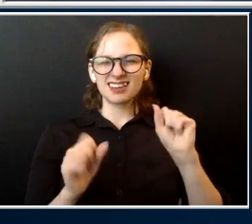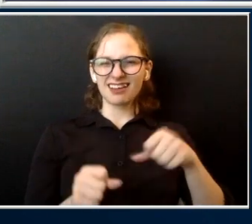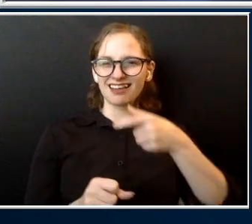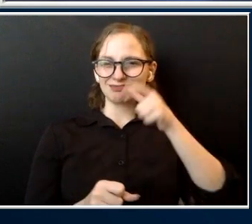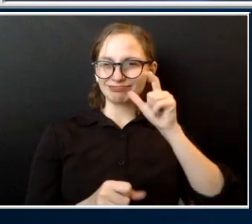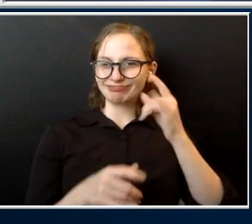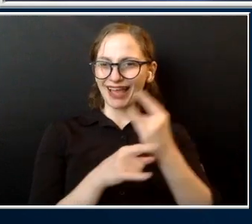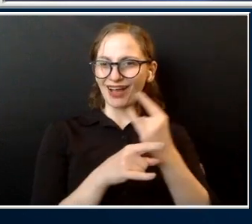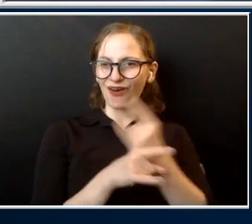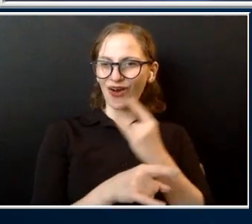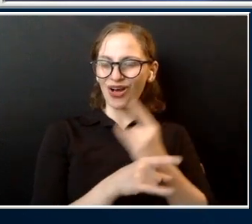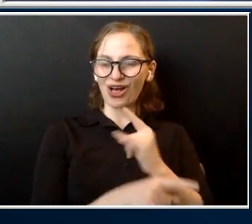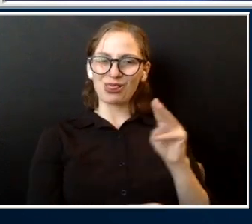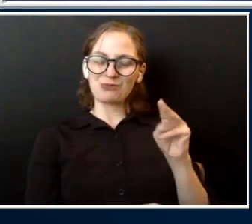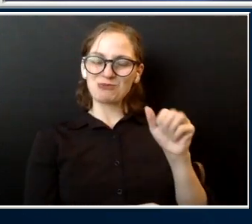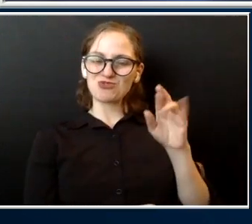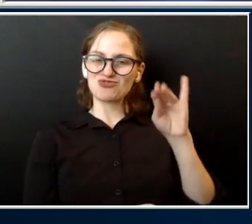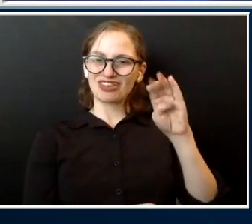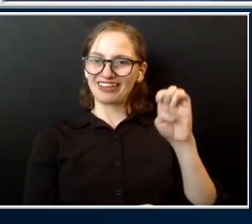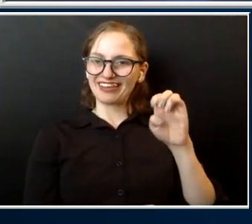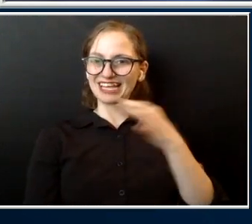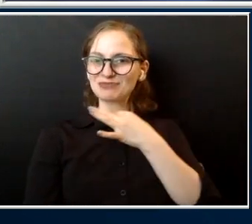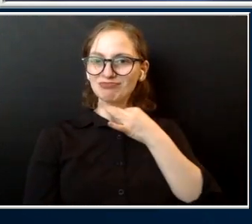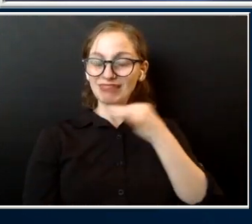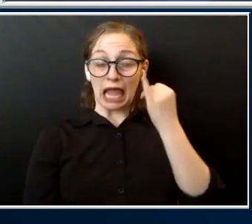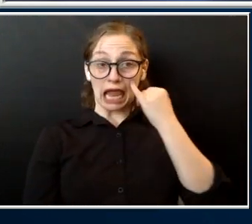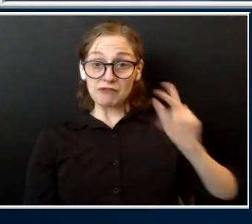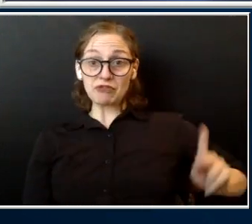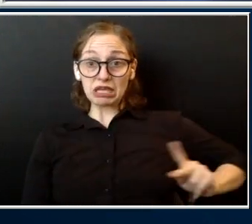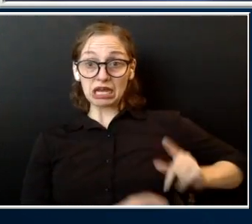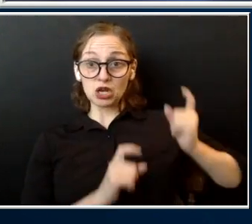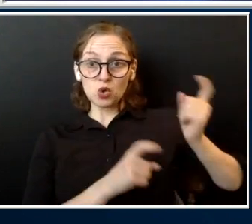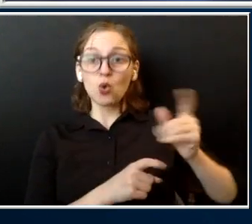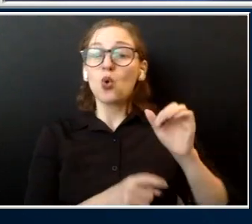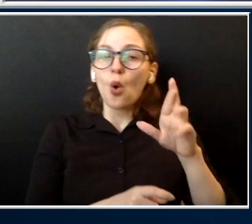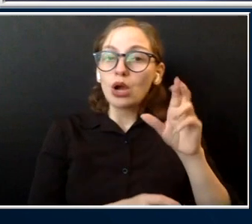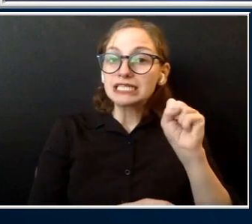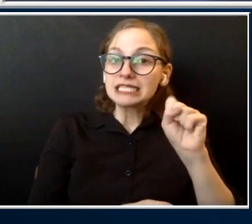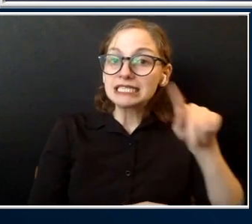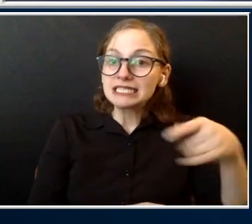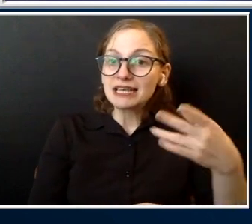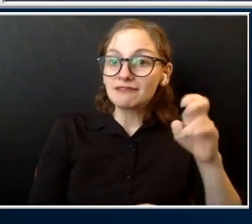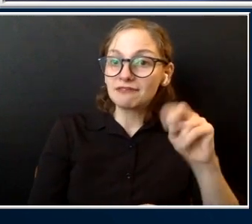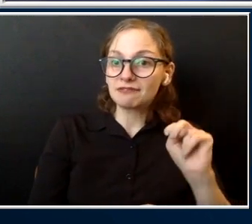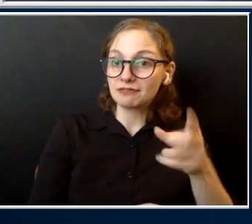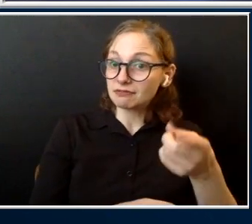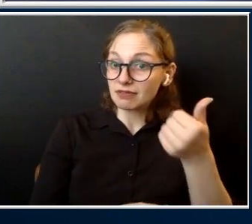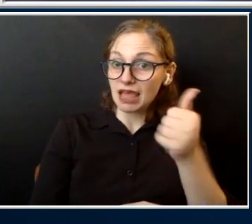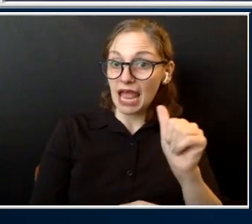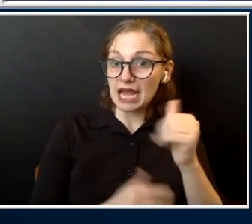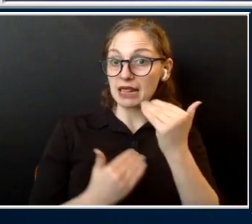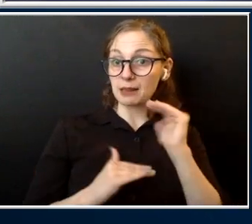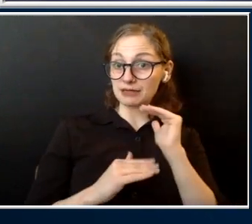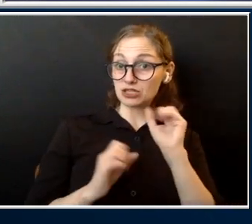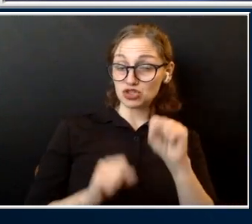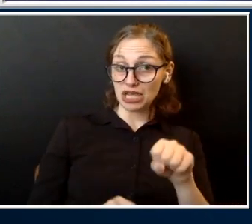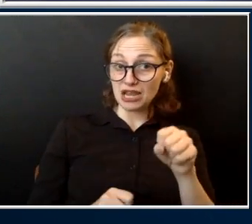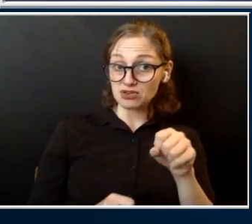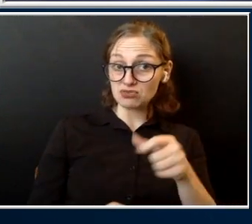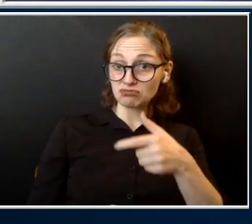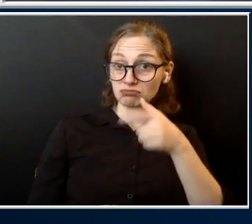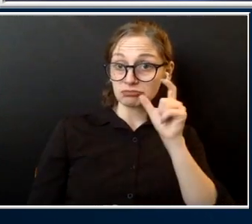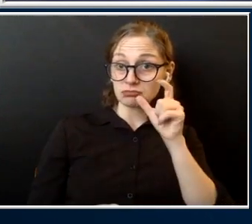have donated your kidney. Or Steve, do you have any limitations on if you can drink alcohol or not?